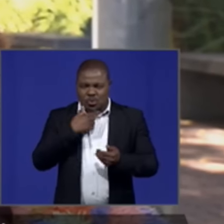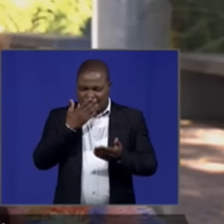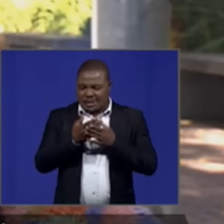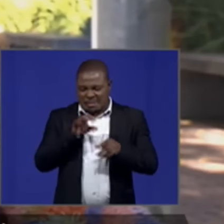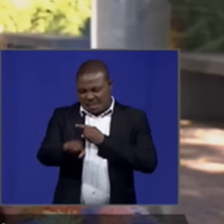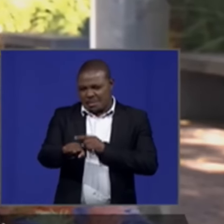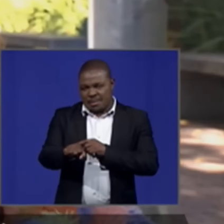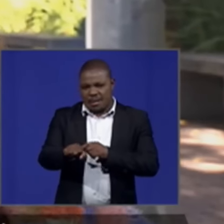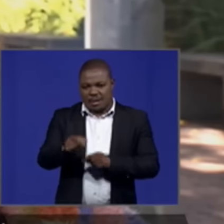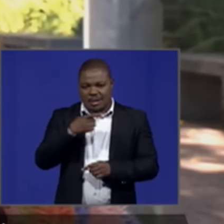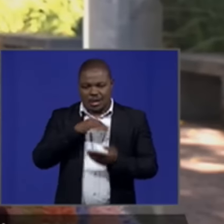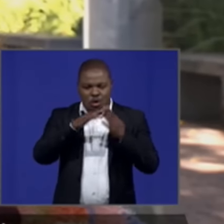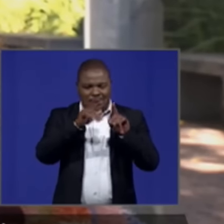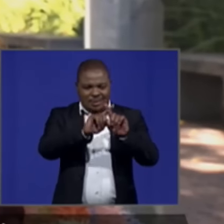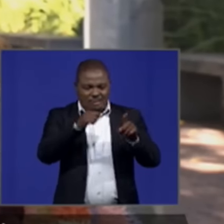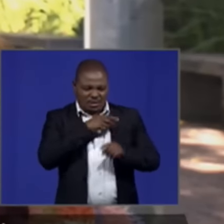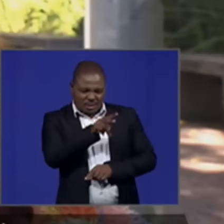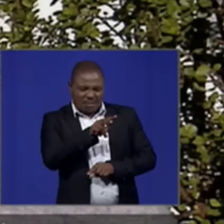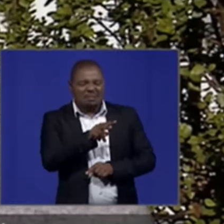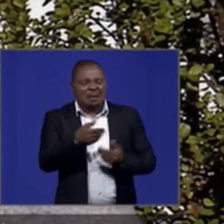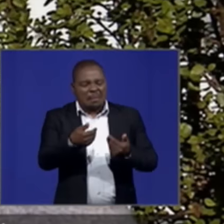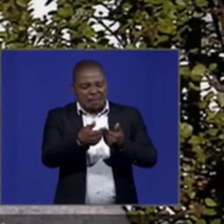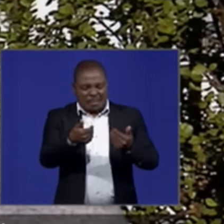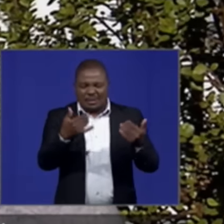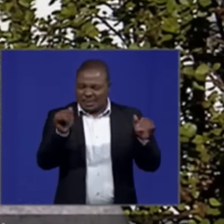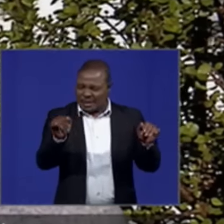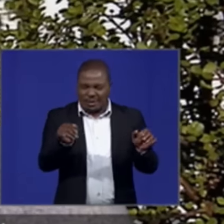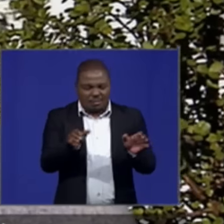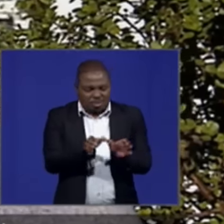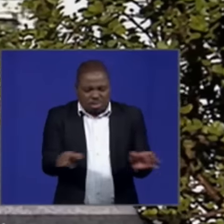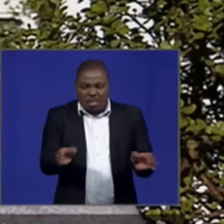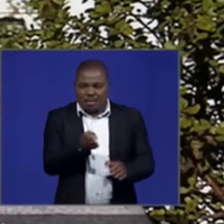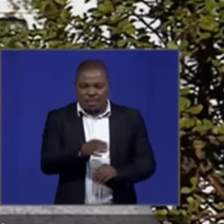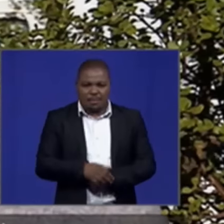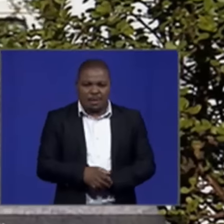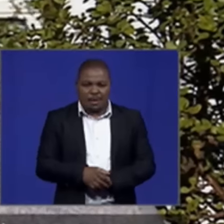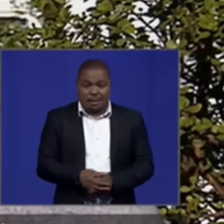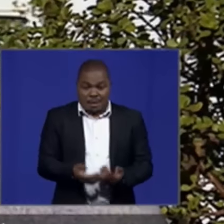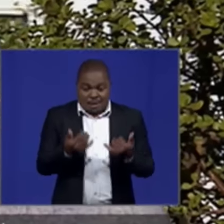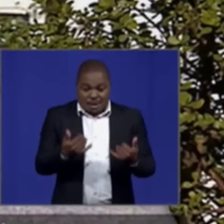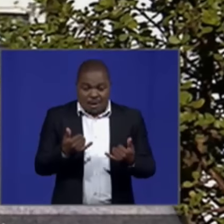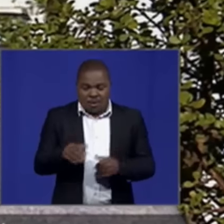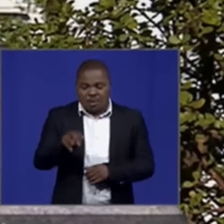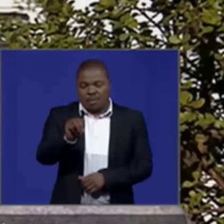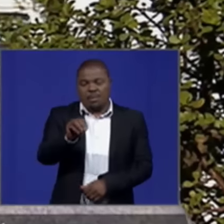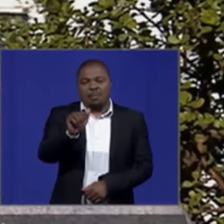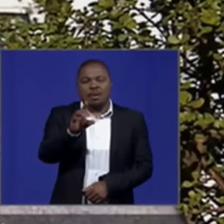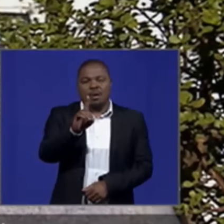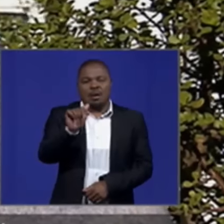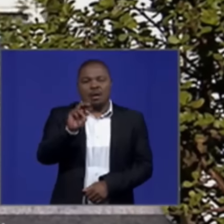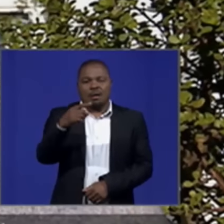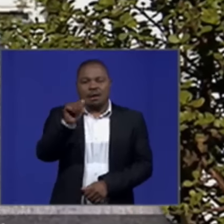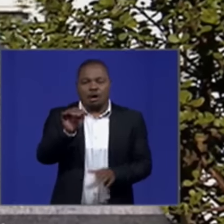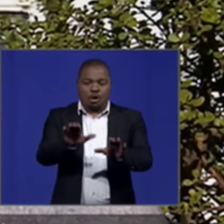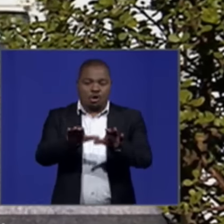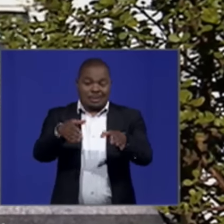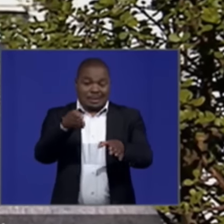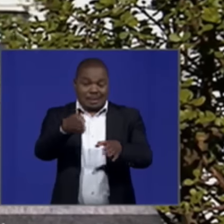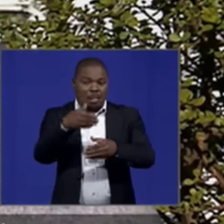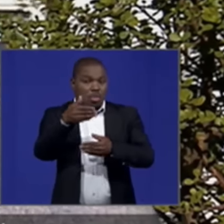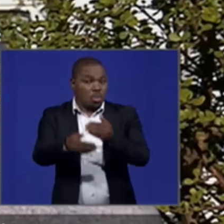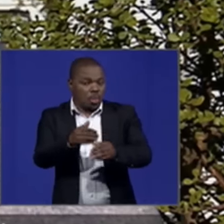when you're in different communities. I think that what's unfolding now at the Madlanga Commission, for instance, is showing us that